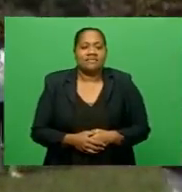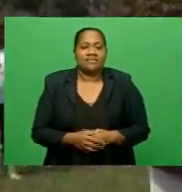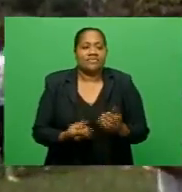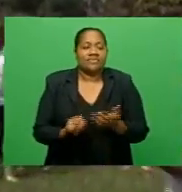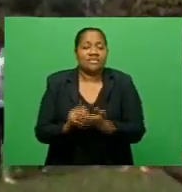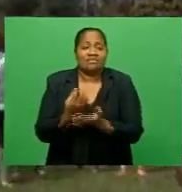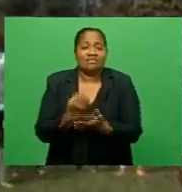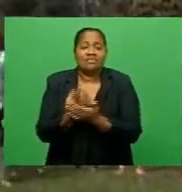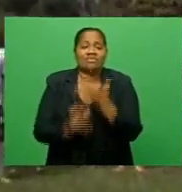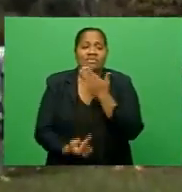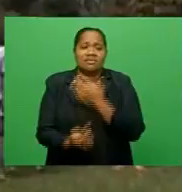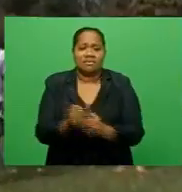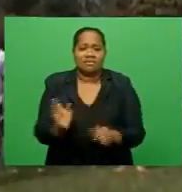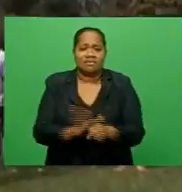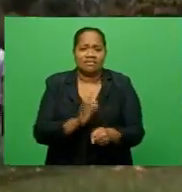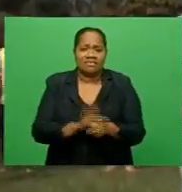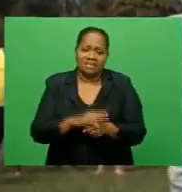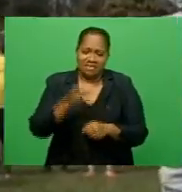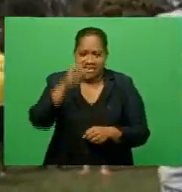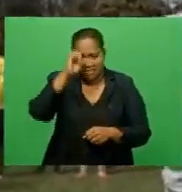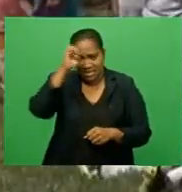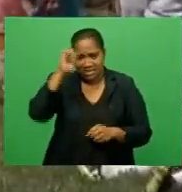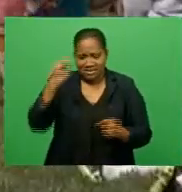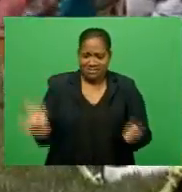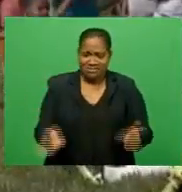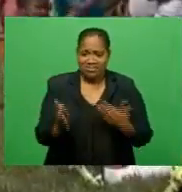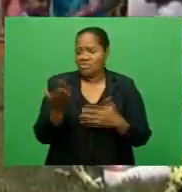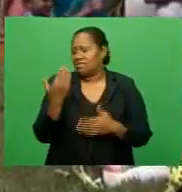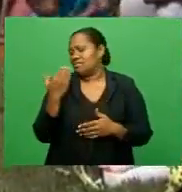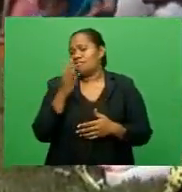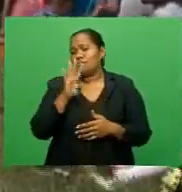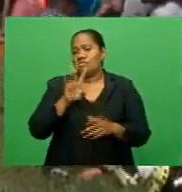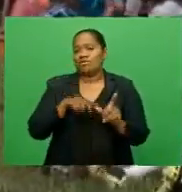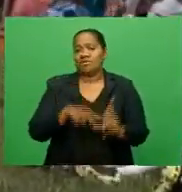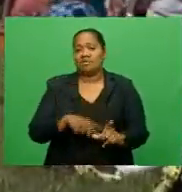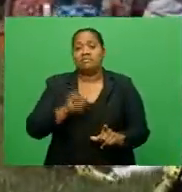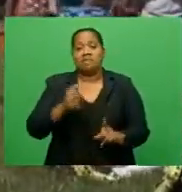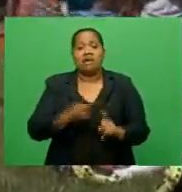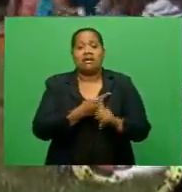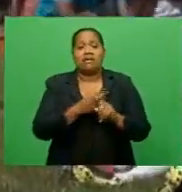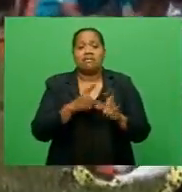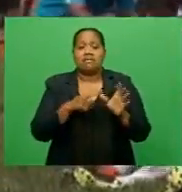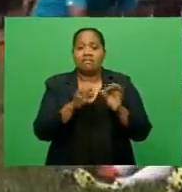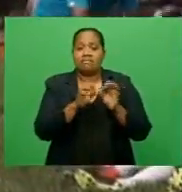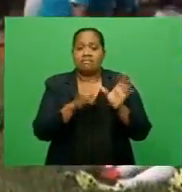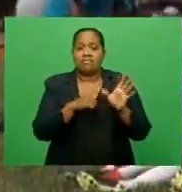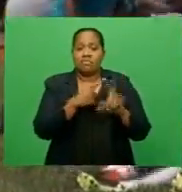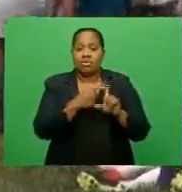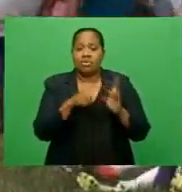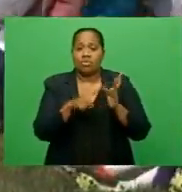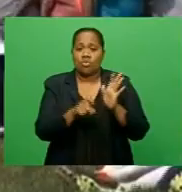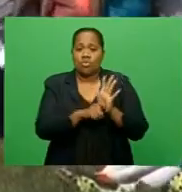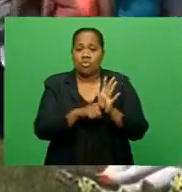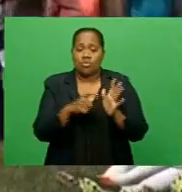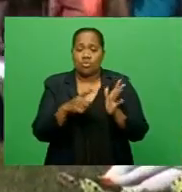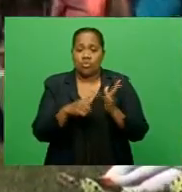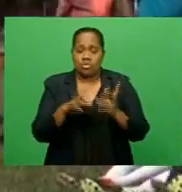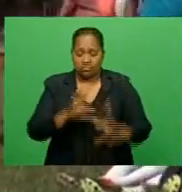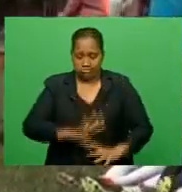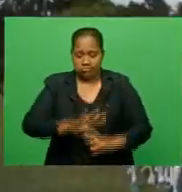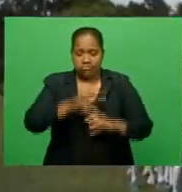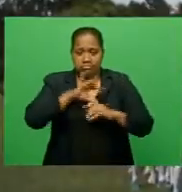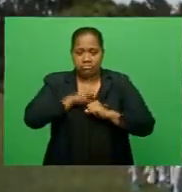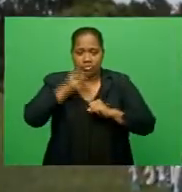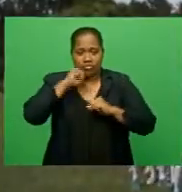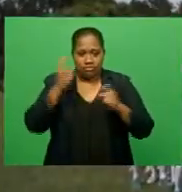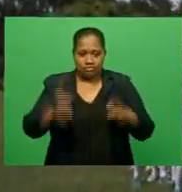Savu has been making the senior playoffs for the past 4 years, but Kambakoro is confident they'll make the premier grade soon. Aquila